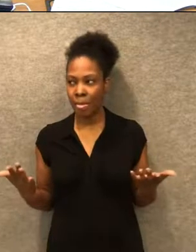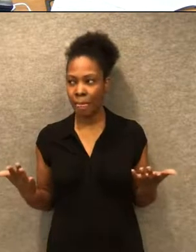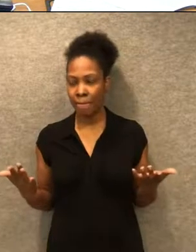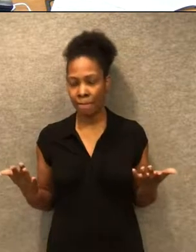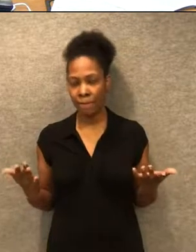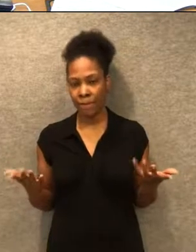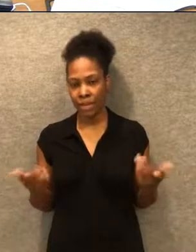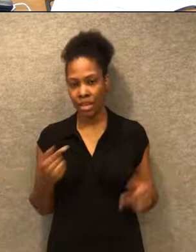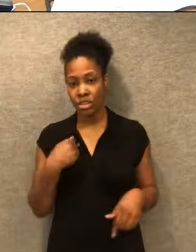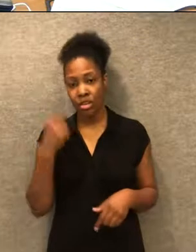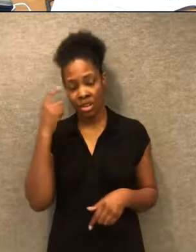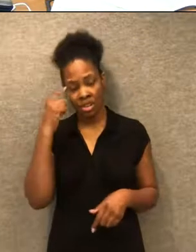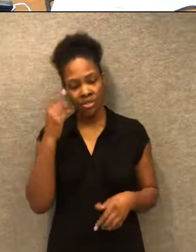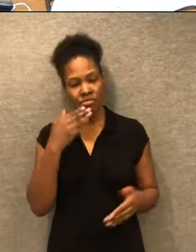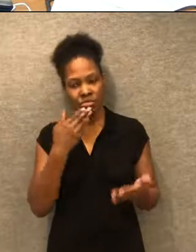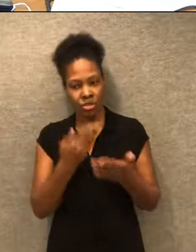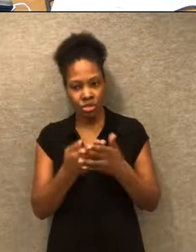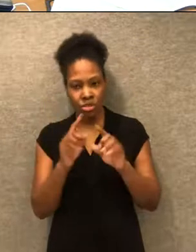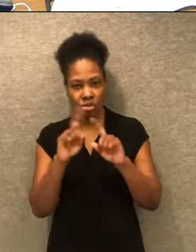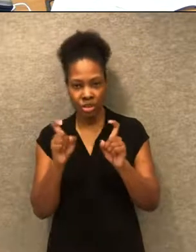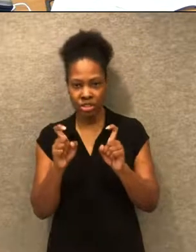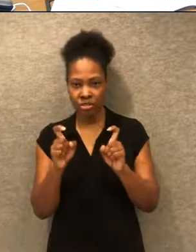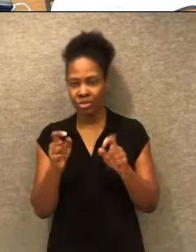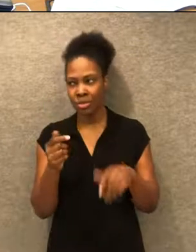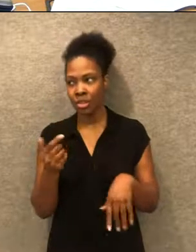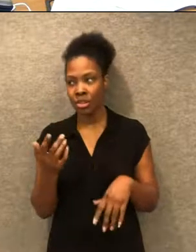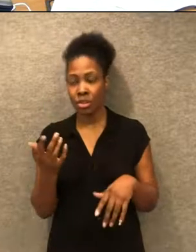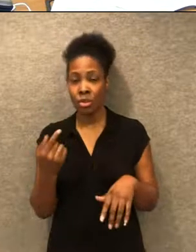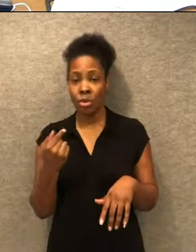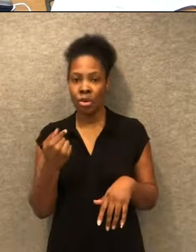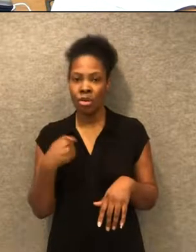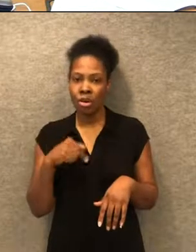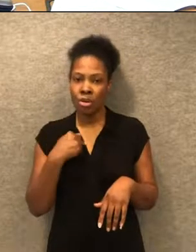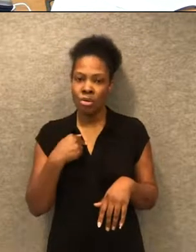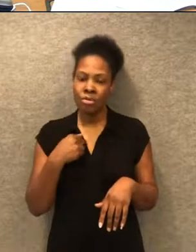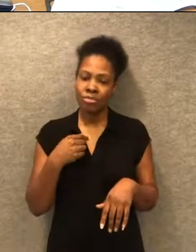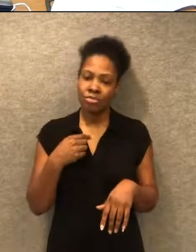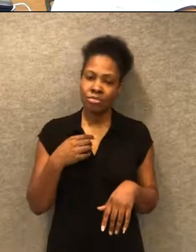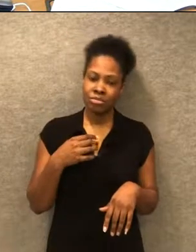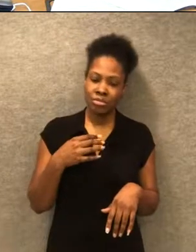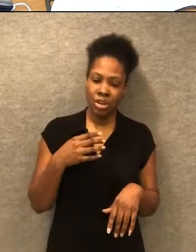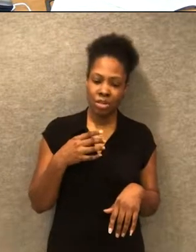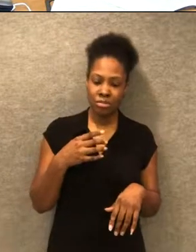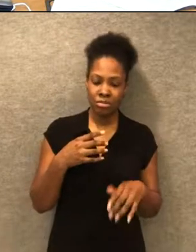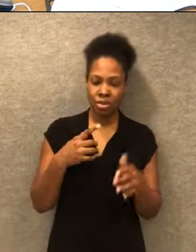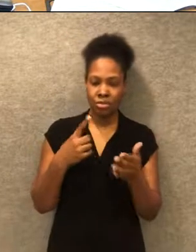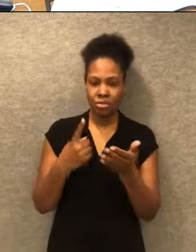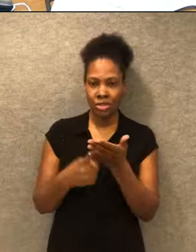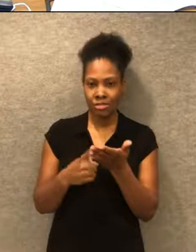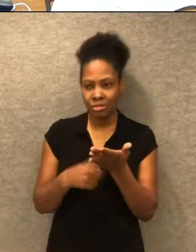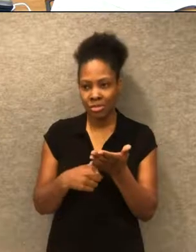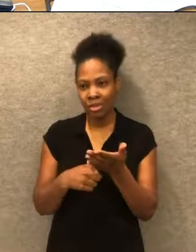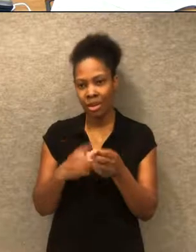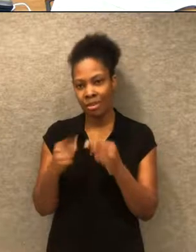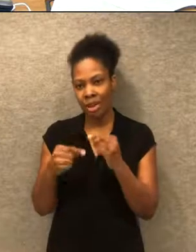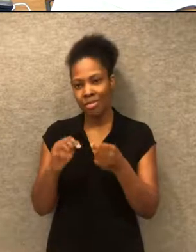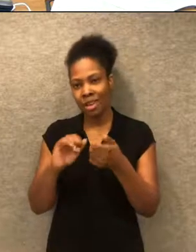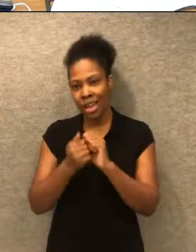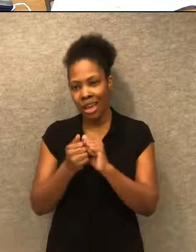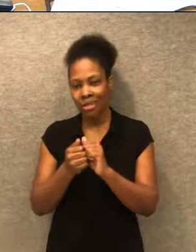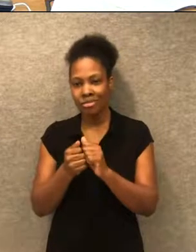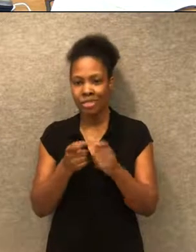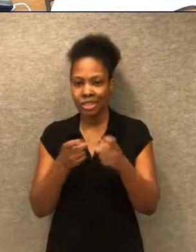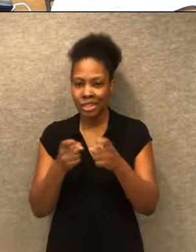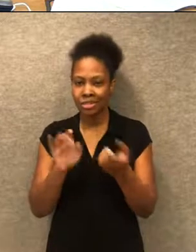I think that's a great question. We talk about grieving, we talk about bereavement and grieving after loss. And I think that